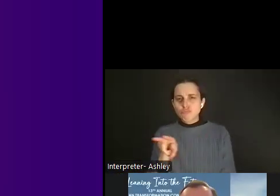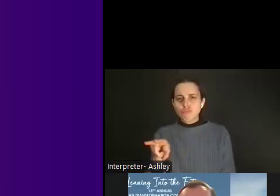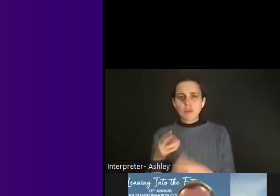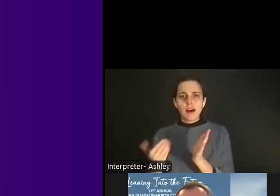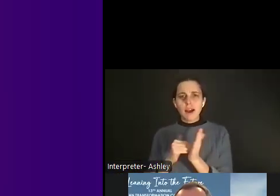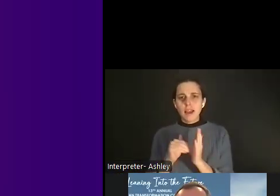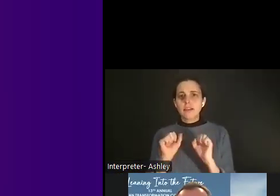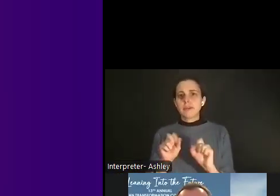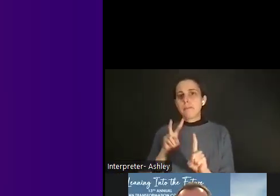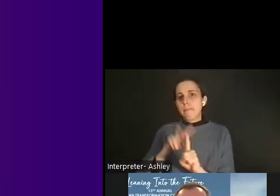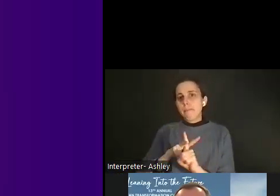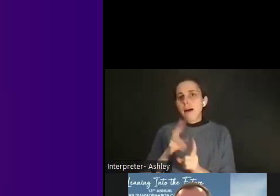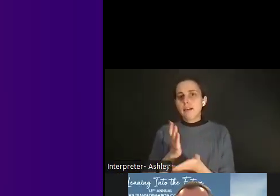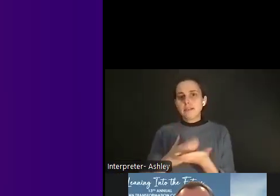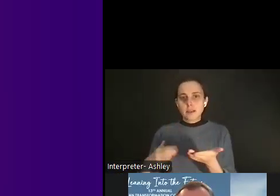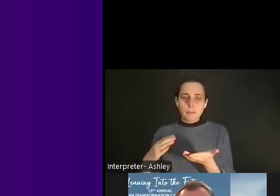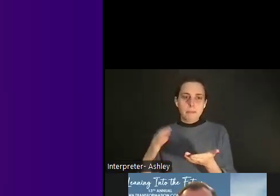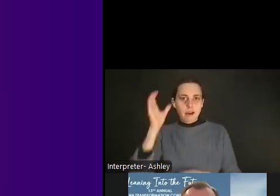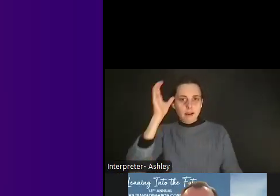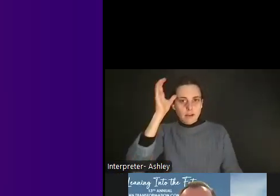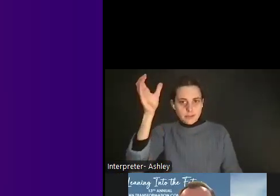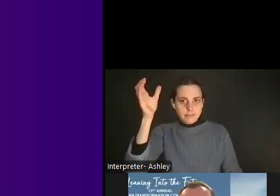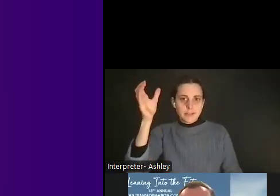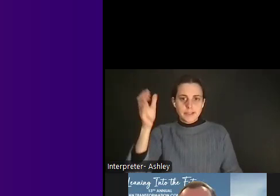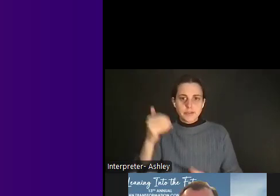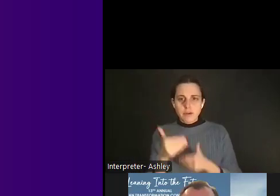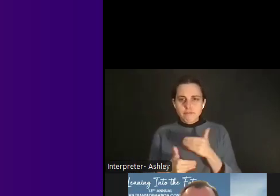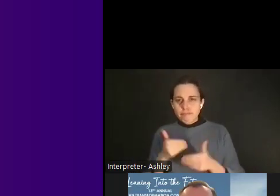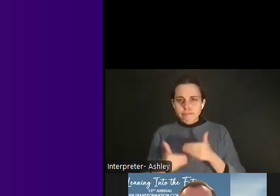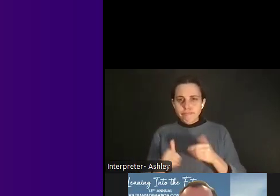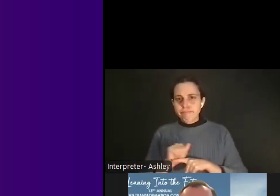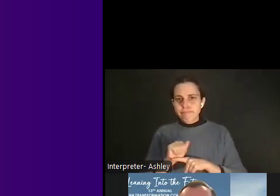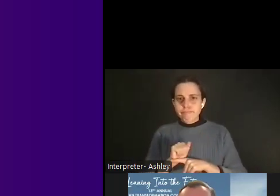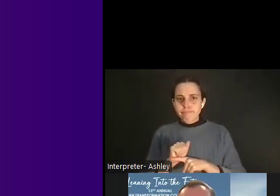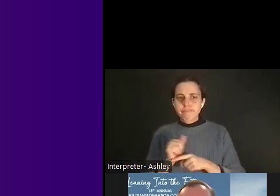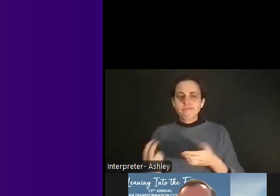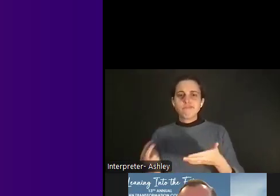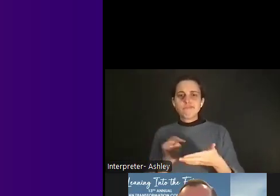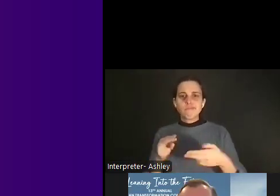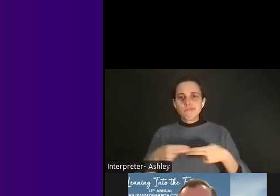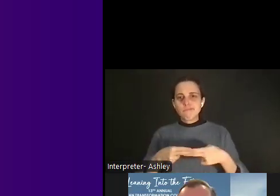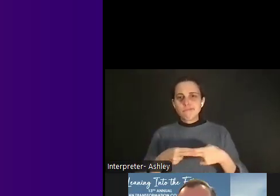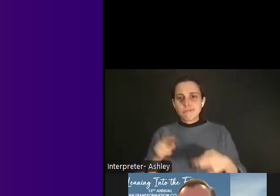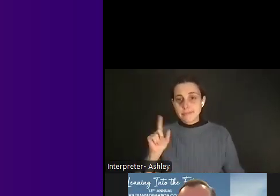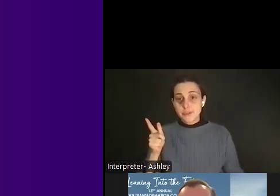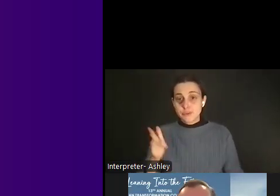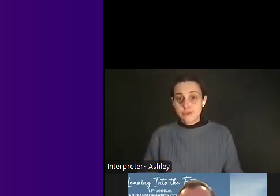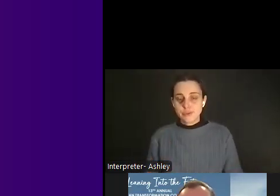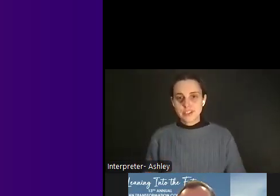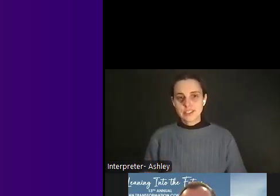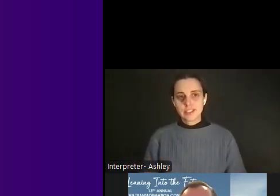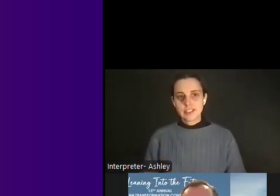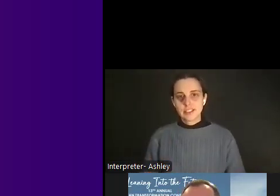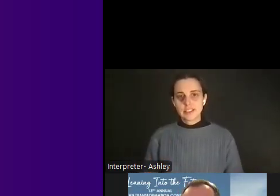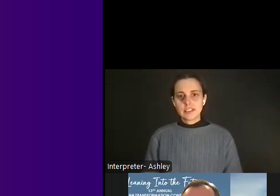the concepts that we're going to be covering today, you'll have the deck with all the details post-conference as well. So